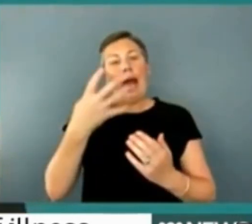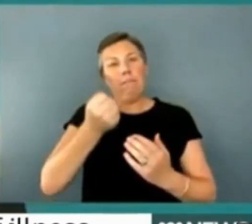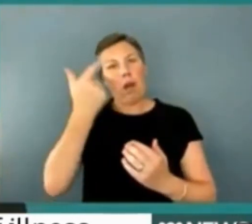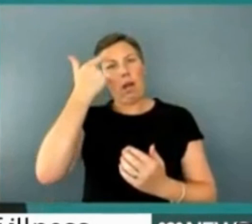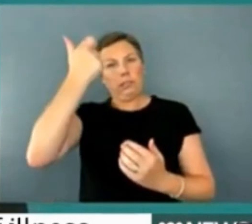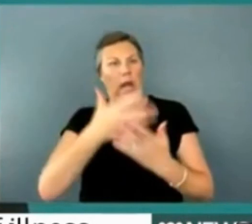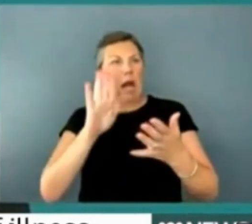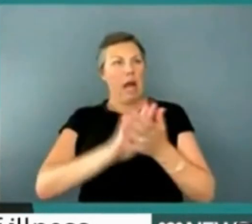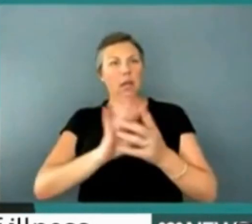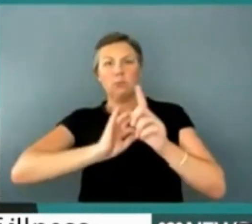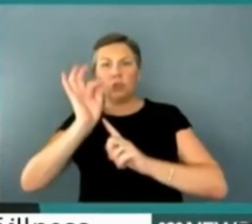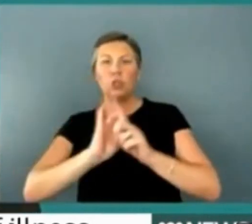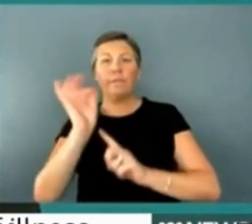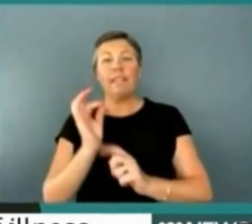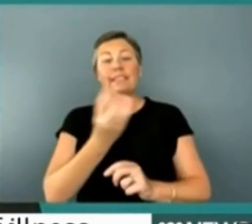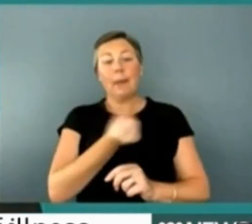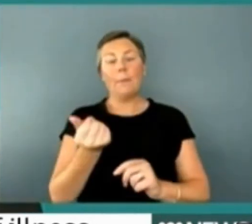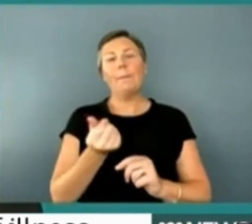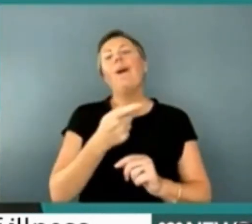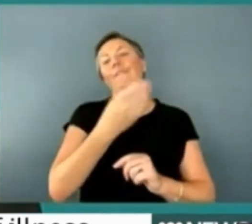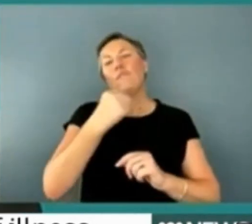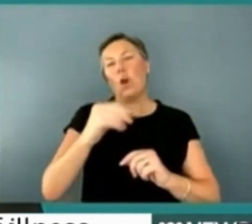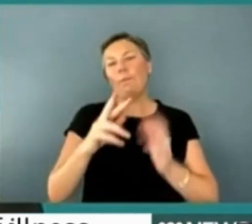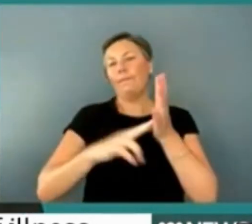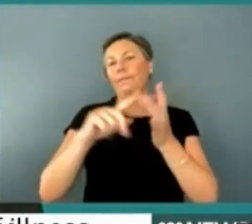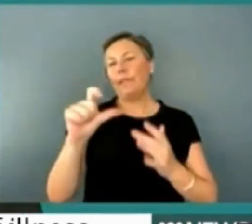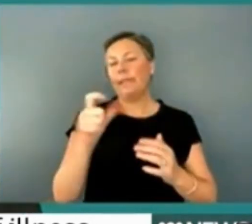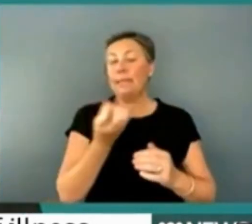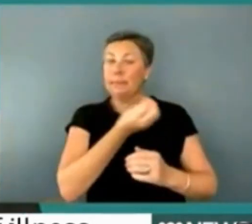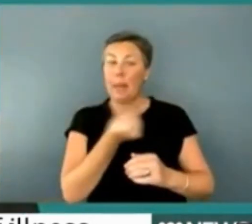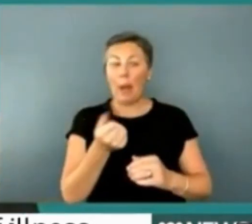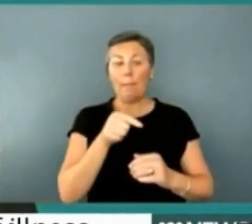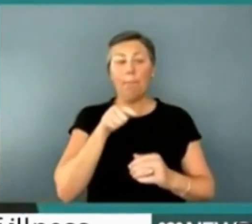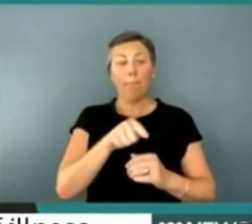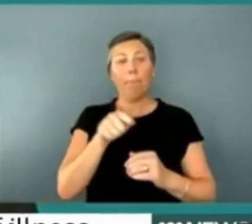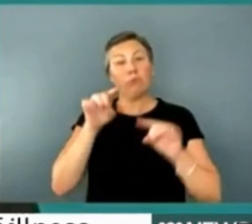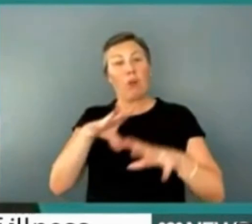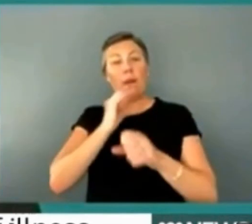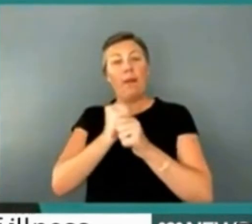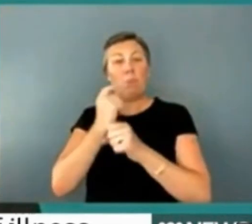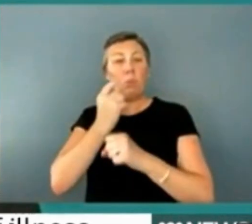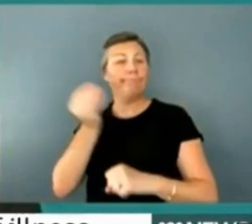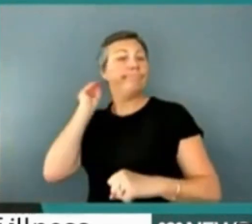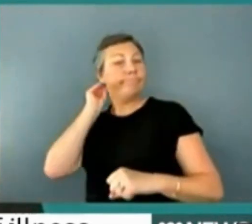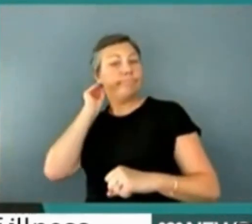Government, and we'll look at those very carefully. And certainly, a terrible tragedy for